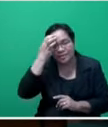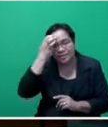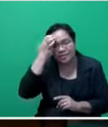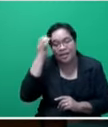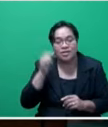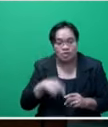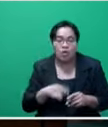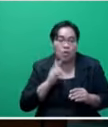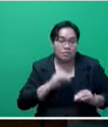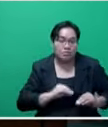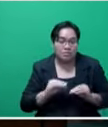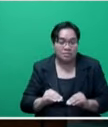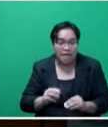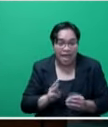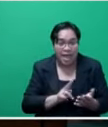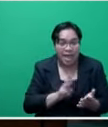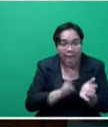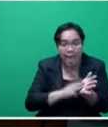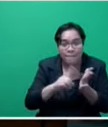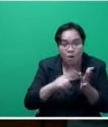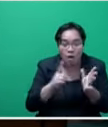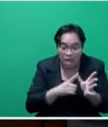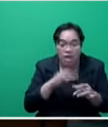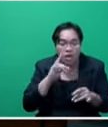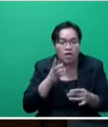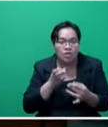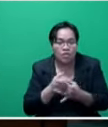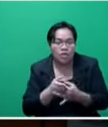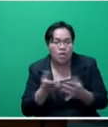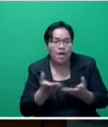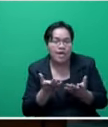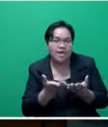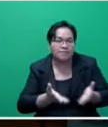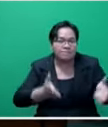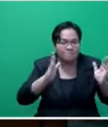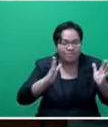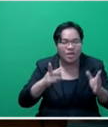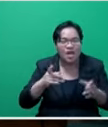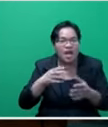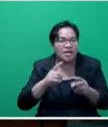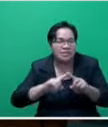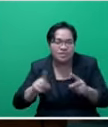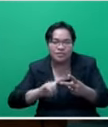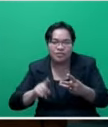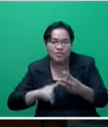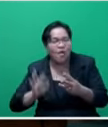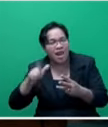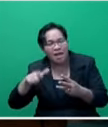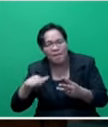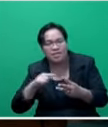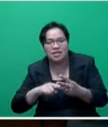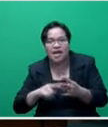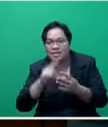implemented for 6 water catchments of Bunibia, Tunuloa, Lambasa in the Northern Division,